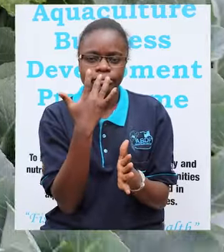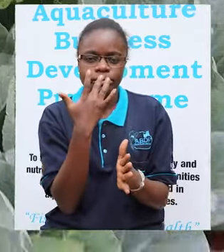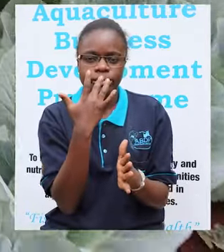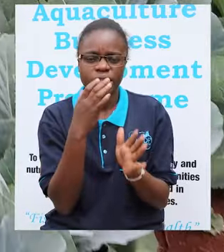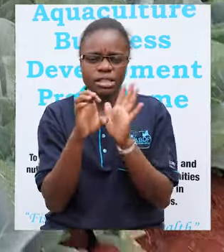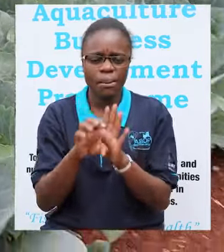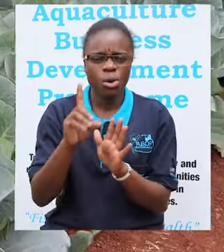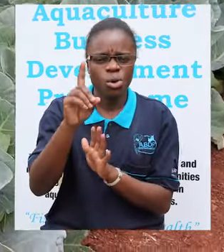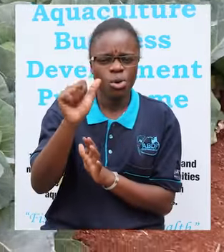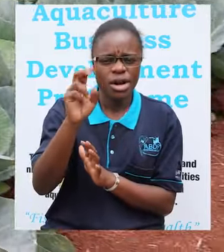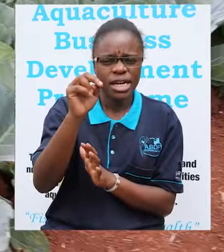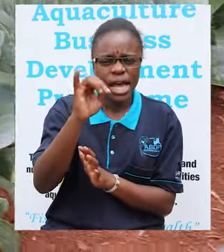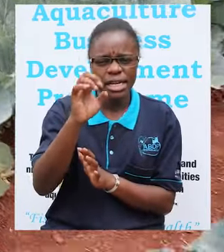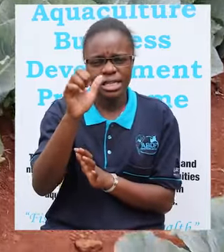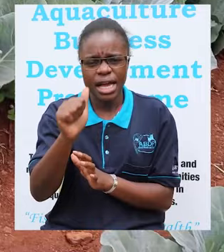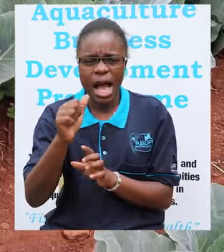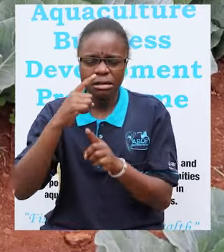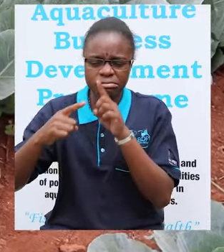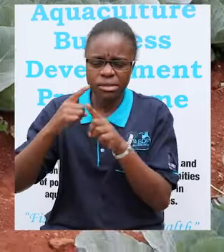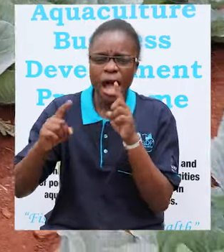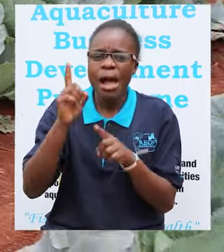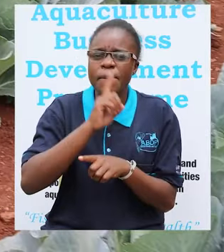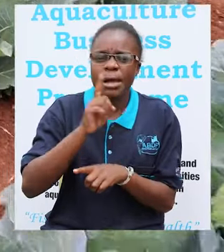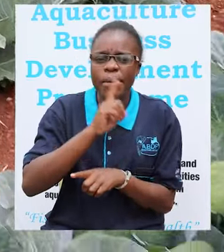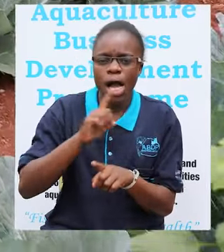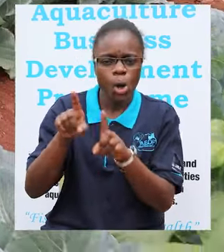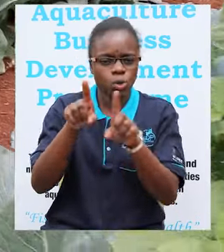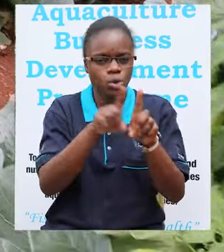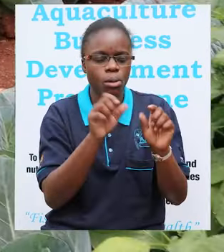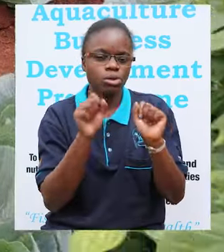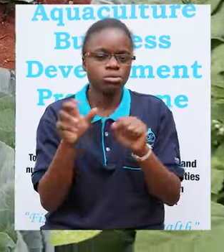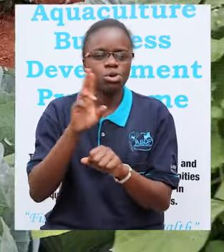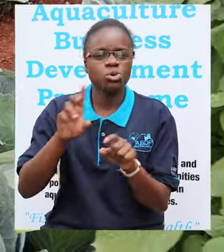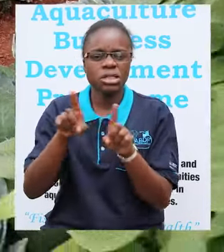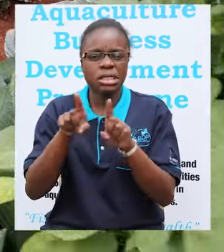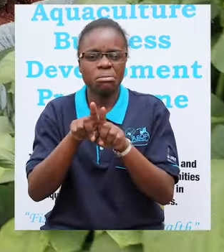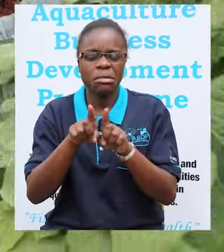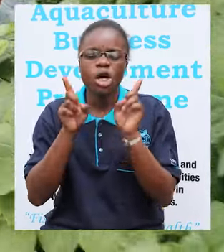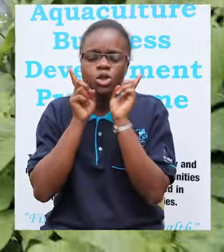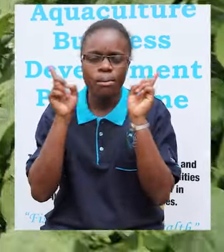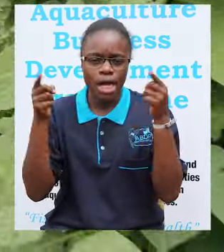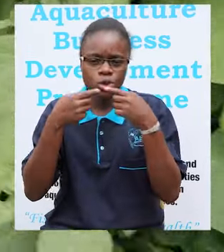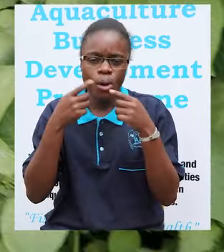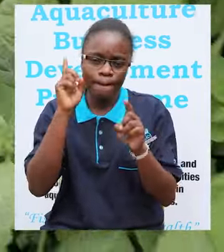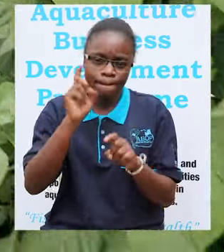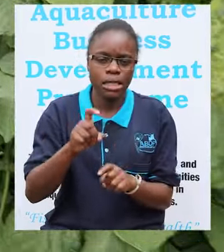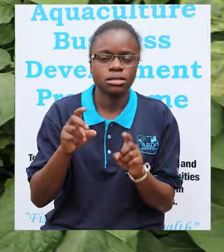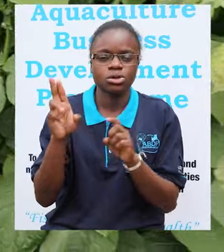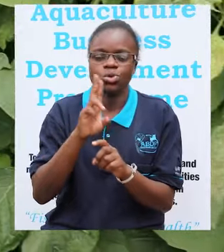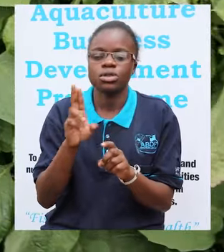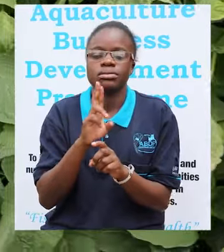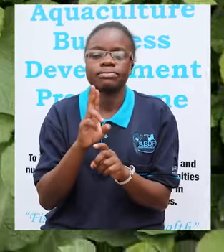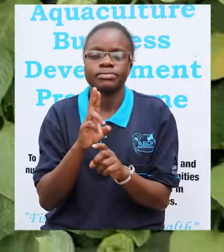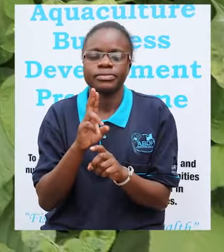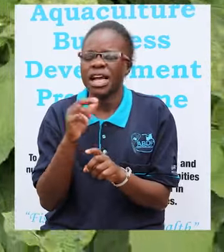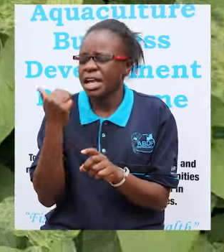Dania, even hoho, pili pili, and at least a tomato around, so that you have variety to choose